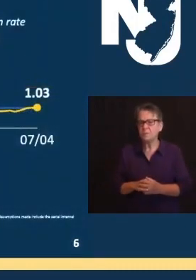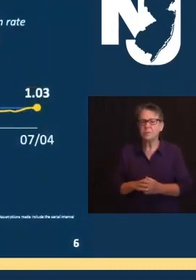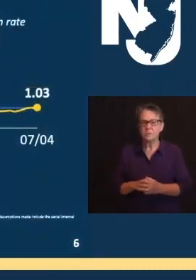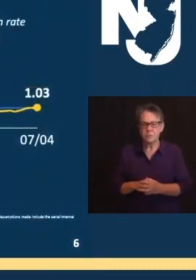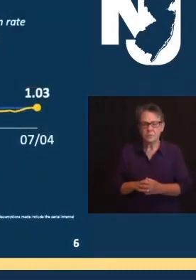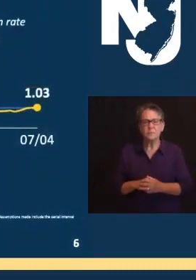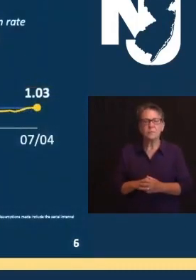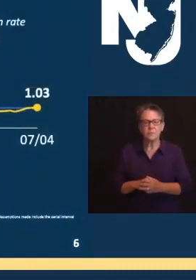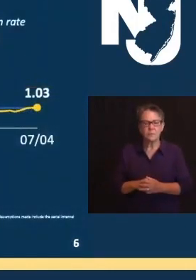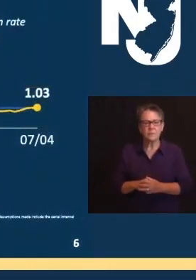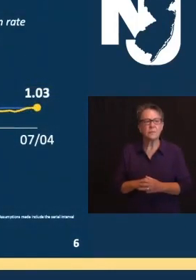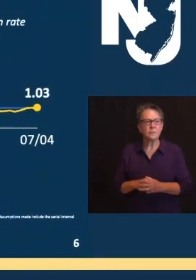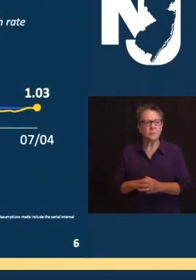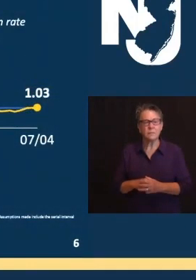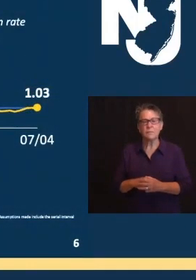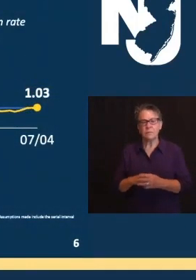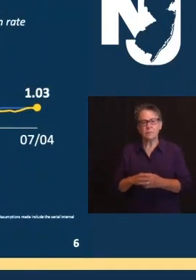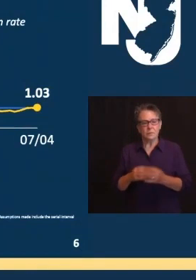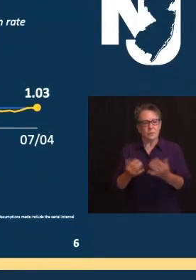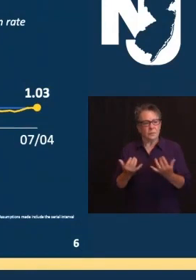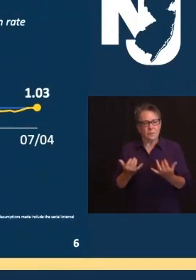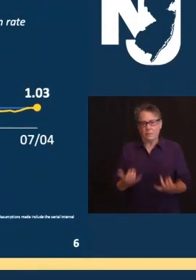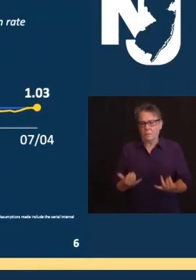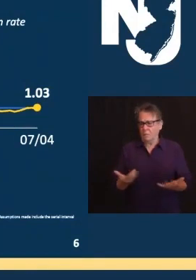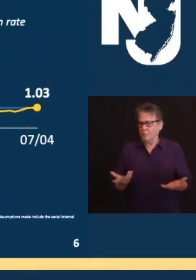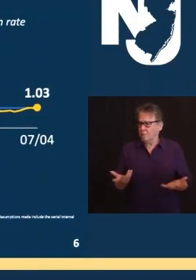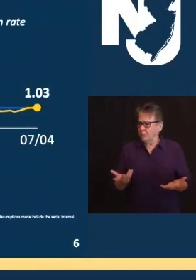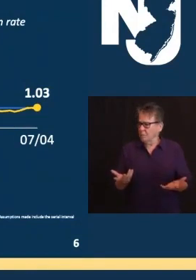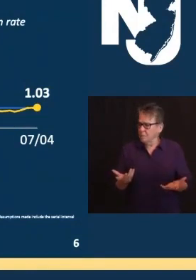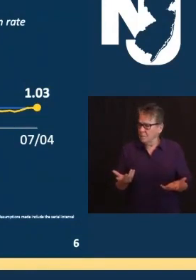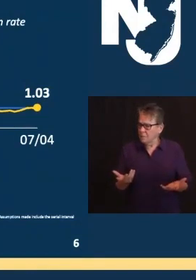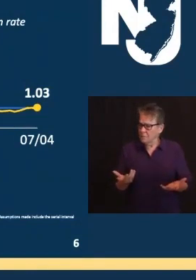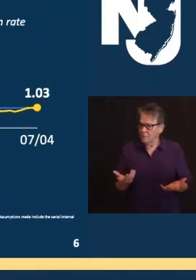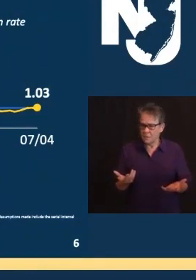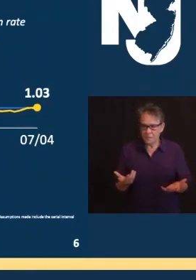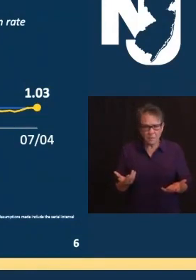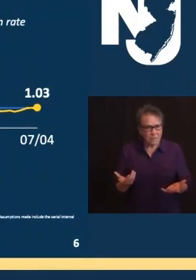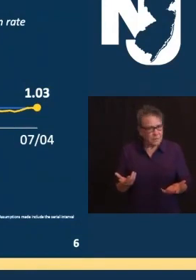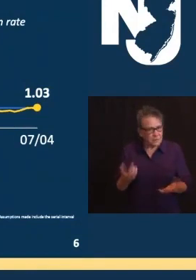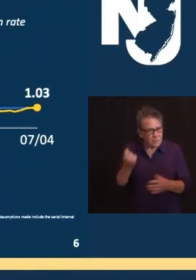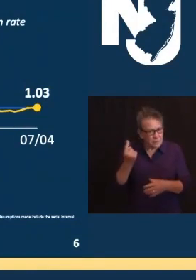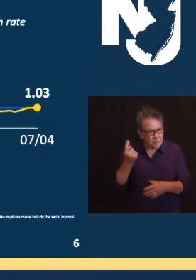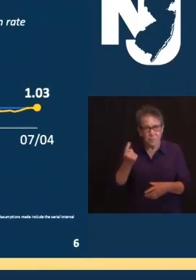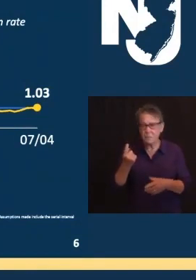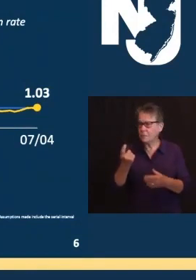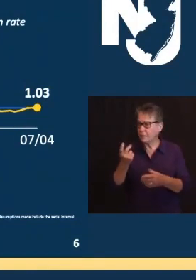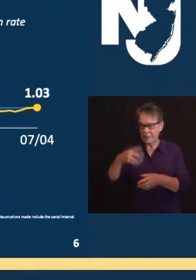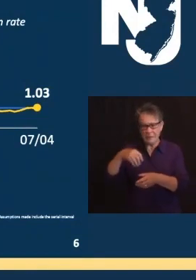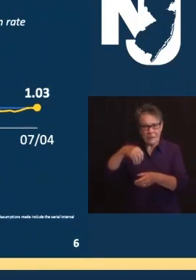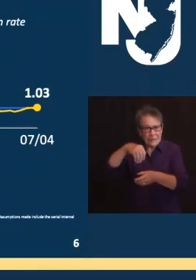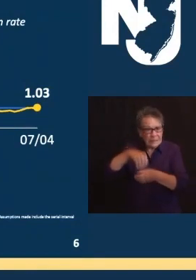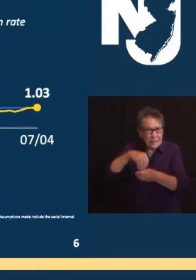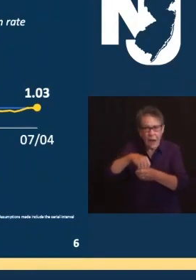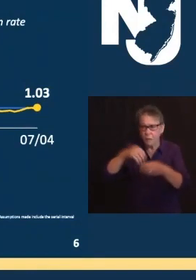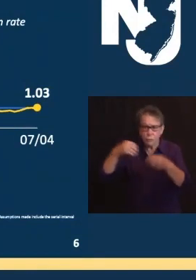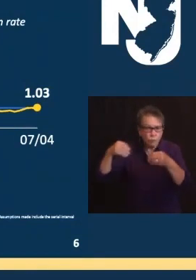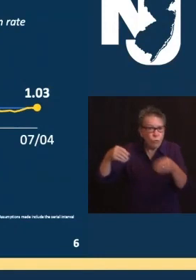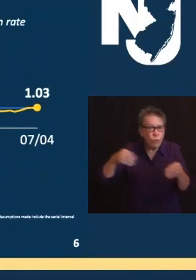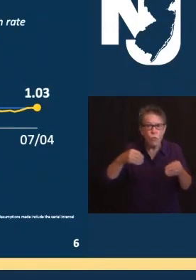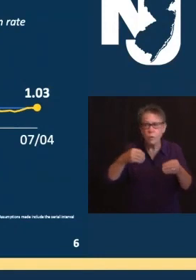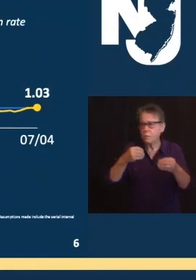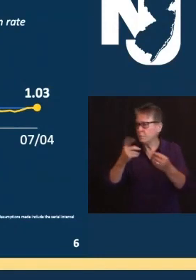indoors and our need to wear them outside as well are there to help slow the spread of the virus. Millions of you